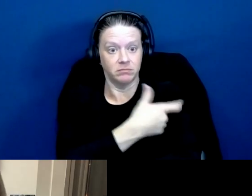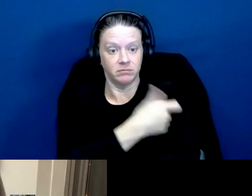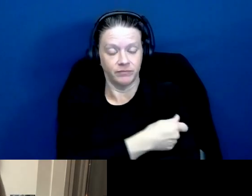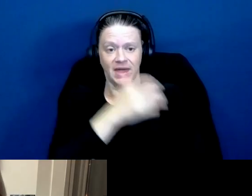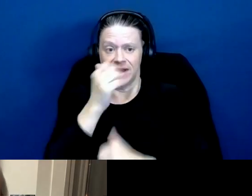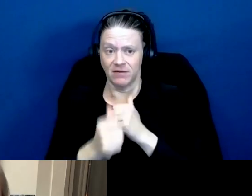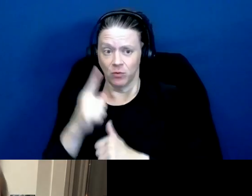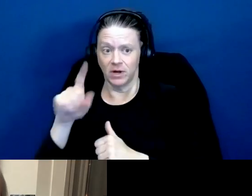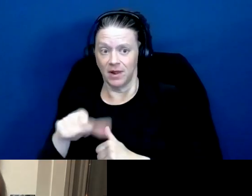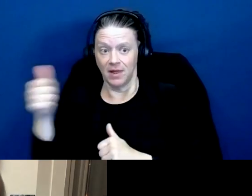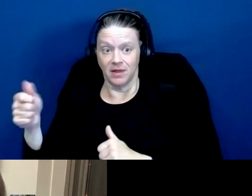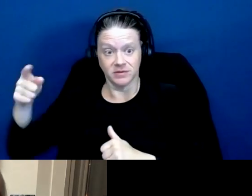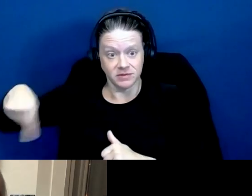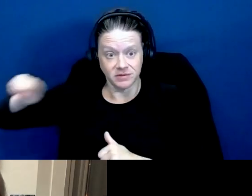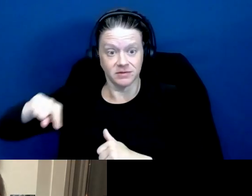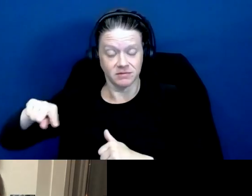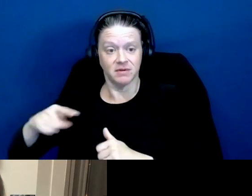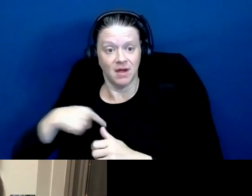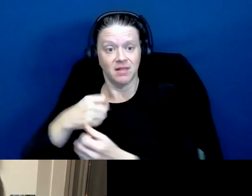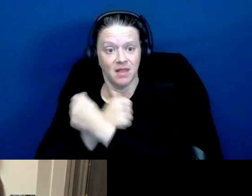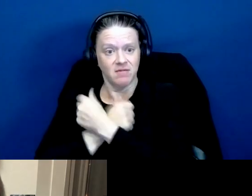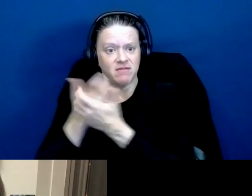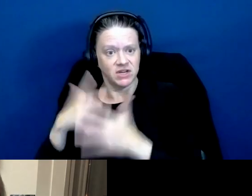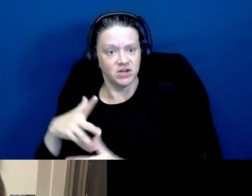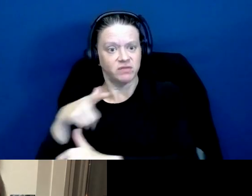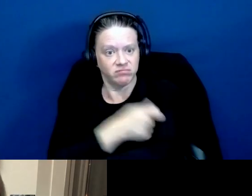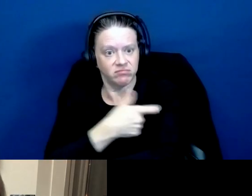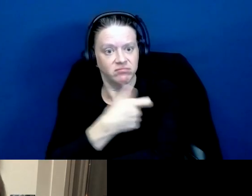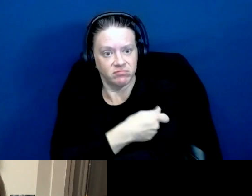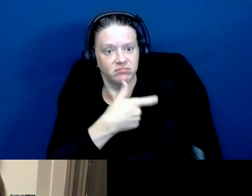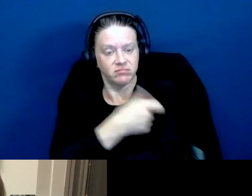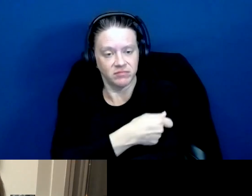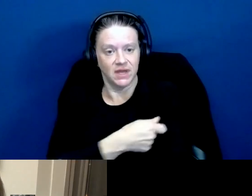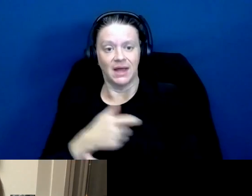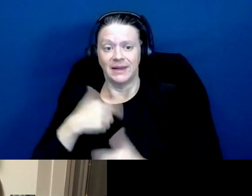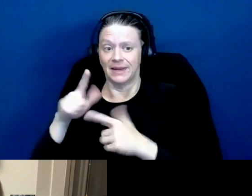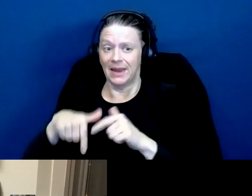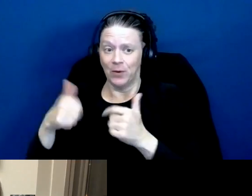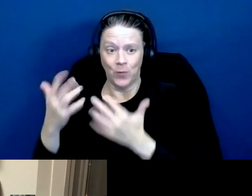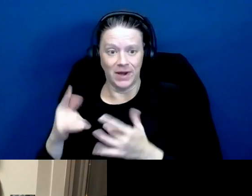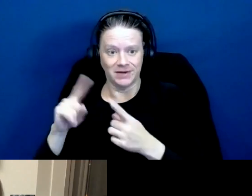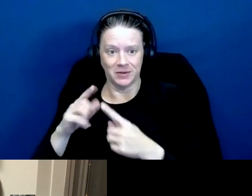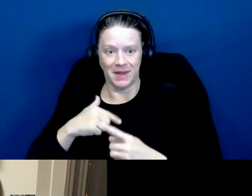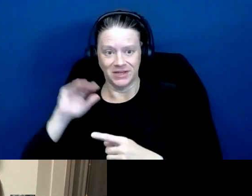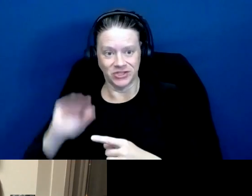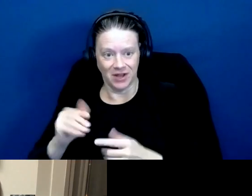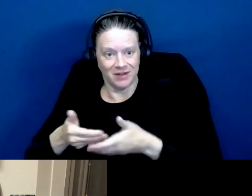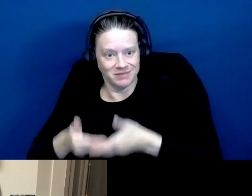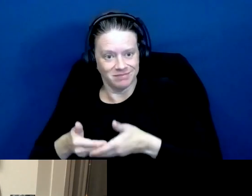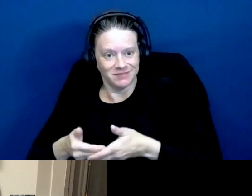I can't wait to get my child vaccinated. So to me, what is the